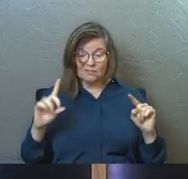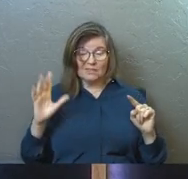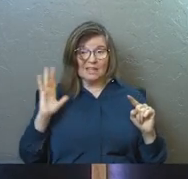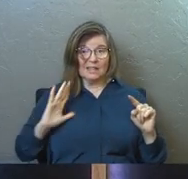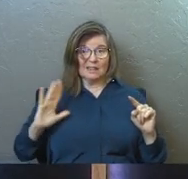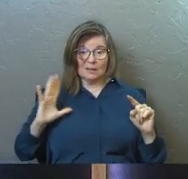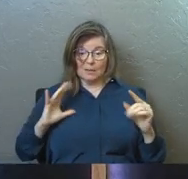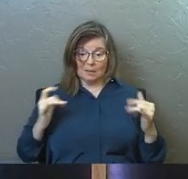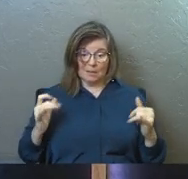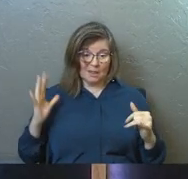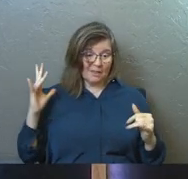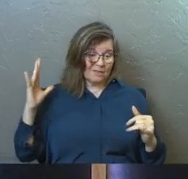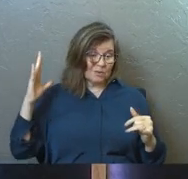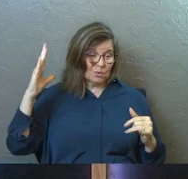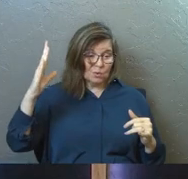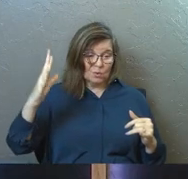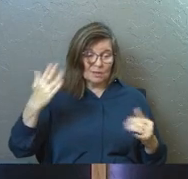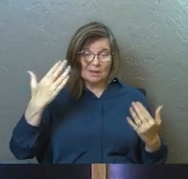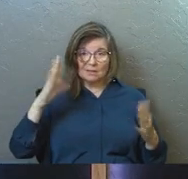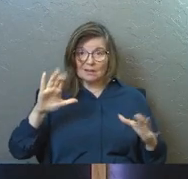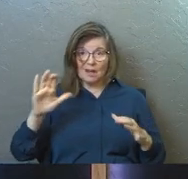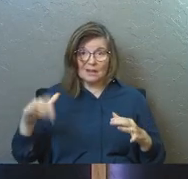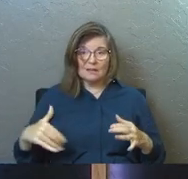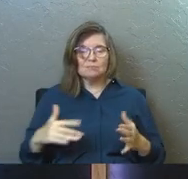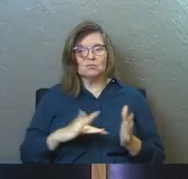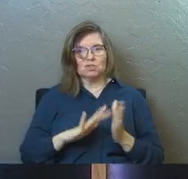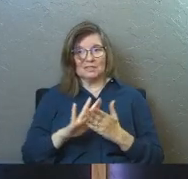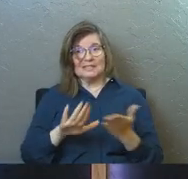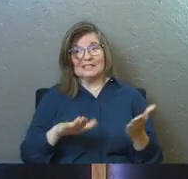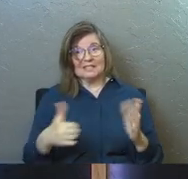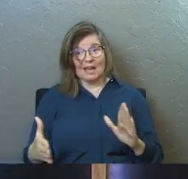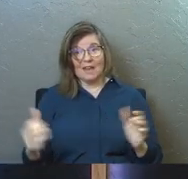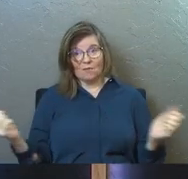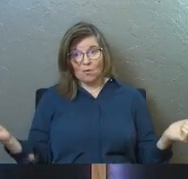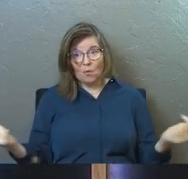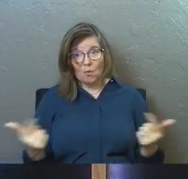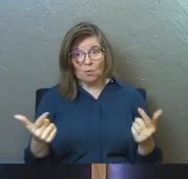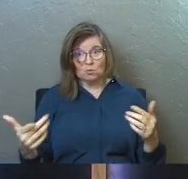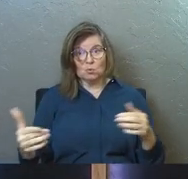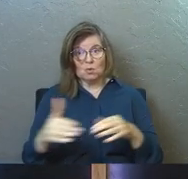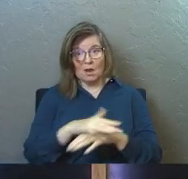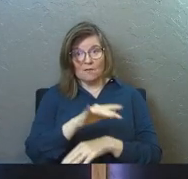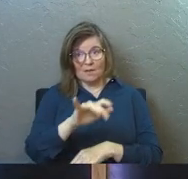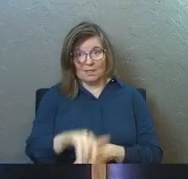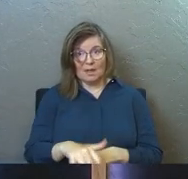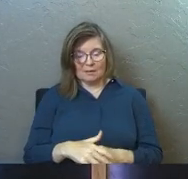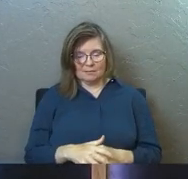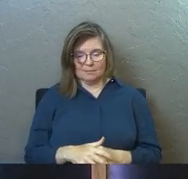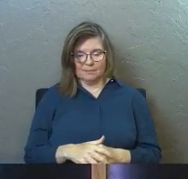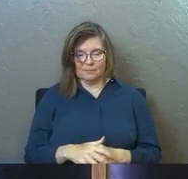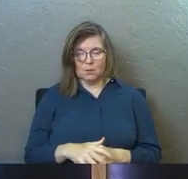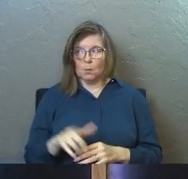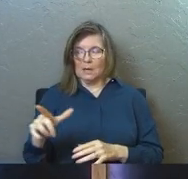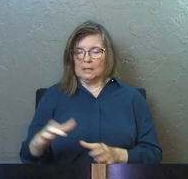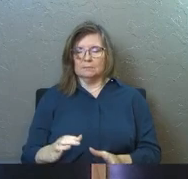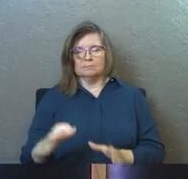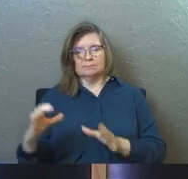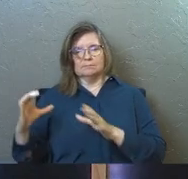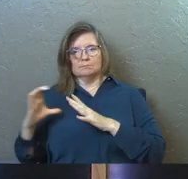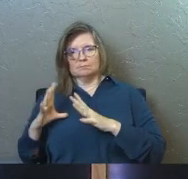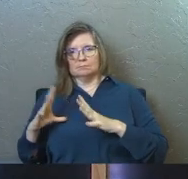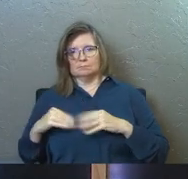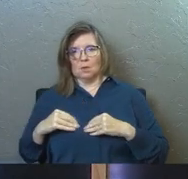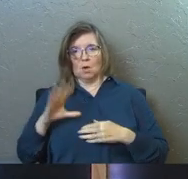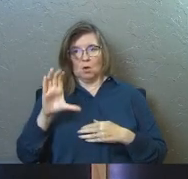in the past, in the present, even the stuff you don't know about yet. Do you know Jesus died for all of that? When he took on the cross,